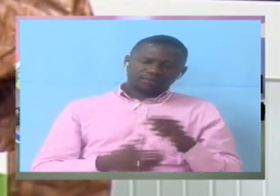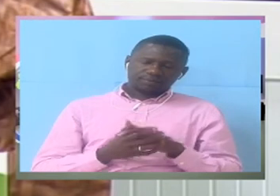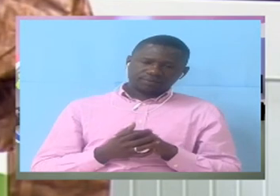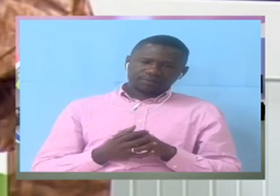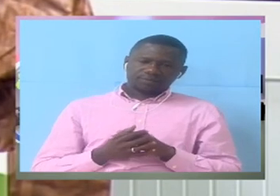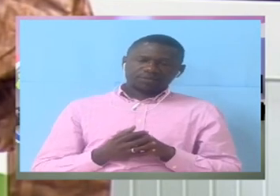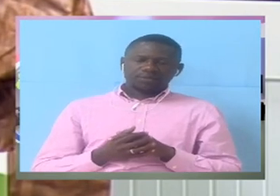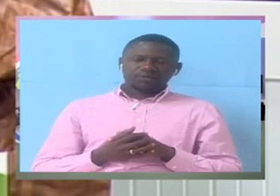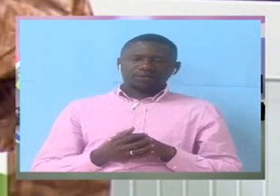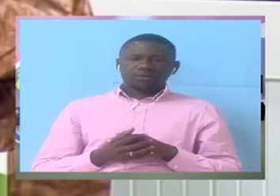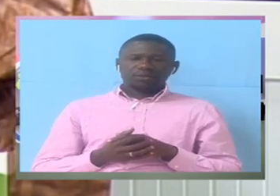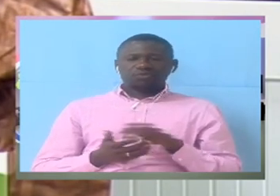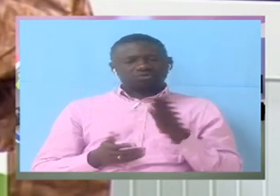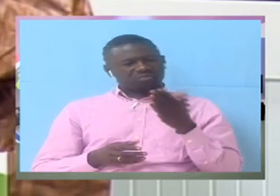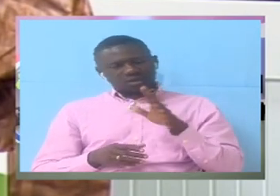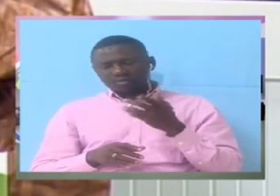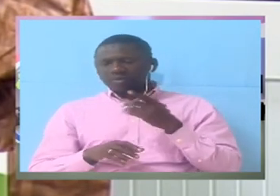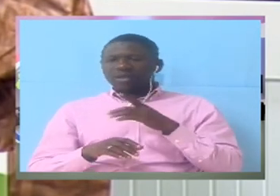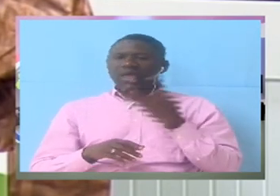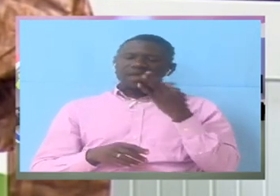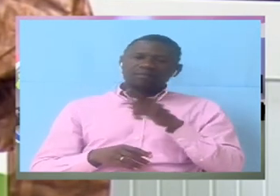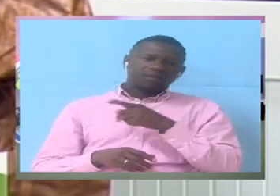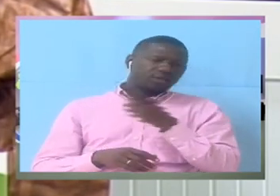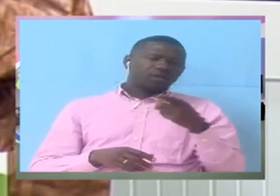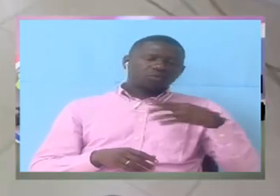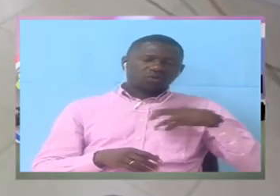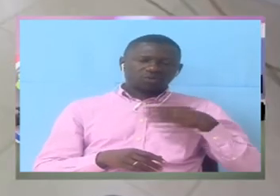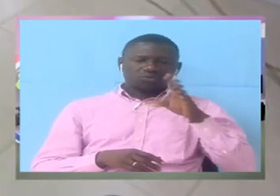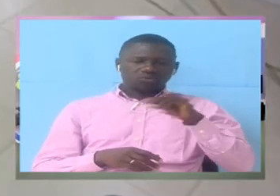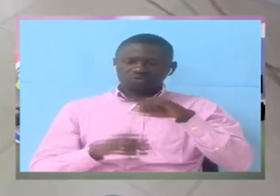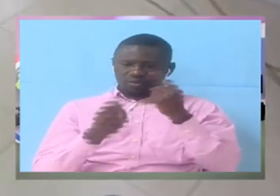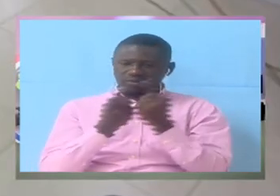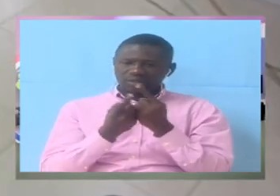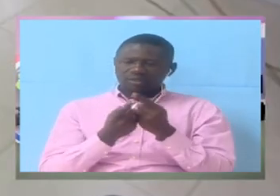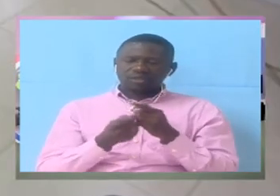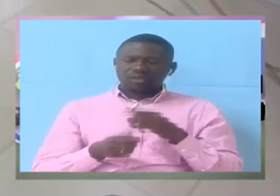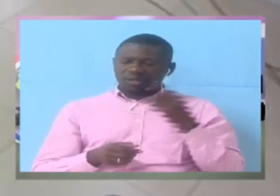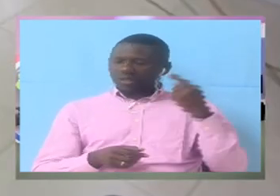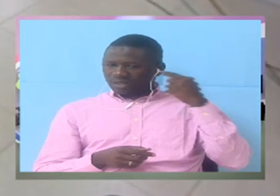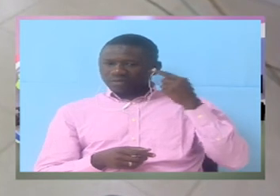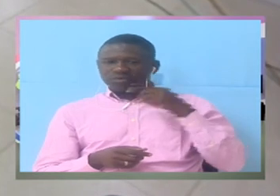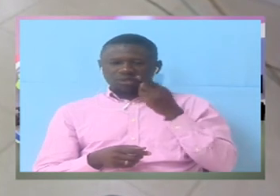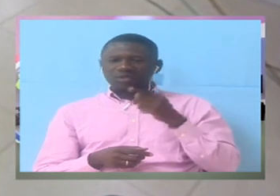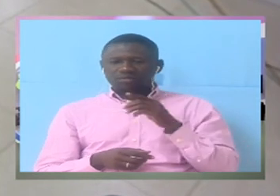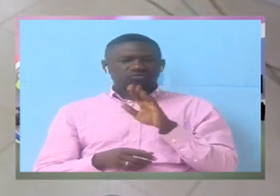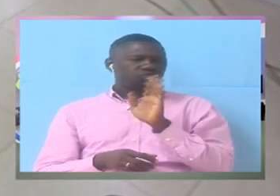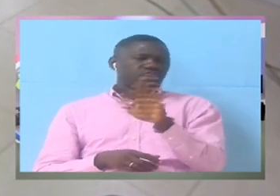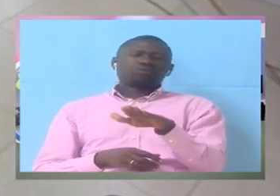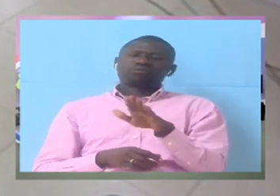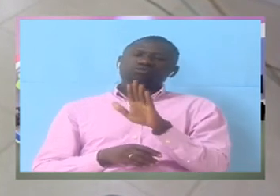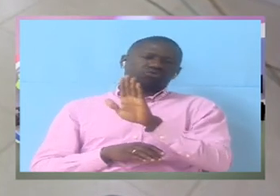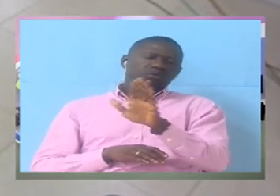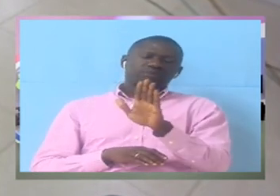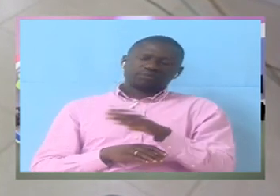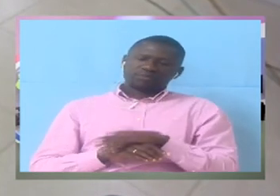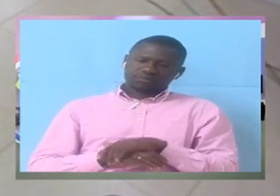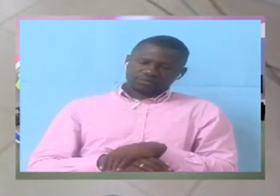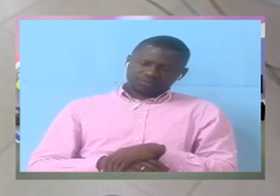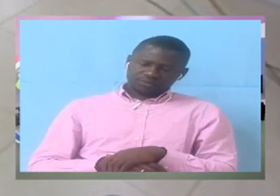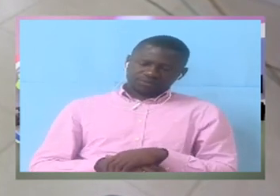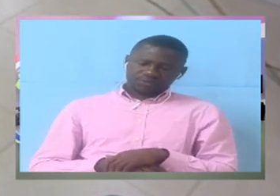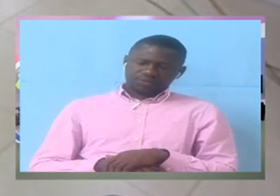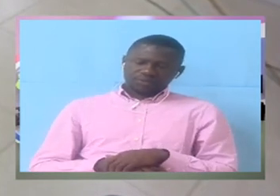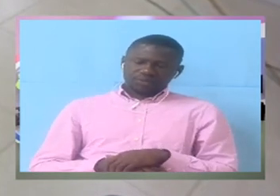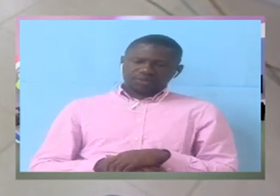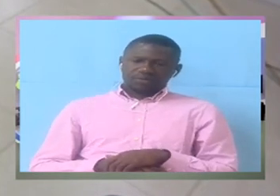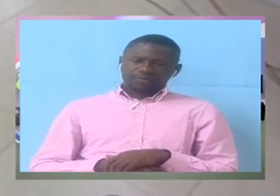fa alabula. Now and then, if they say they want to do something, I used to hear him. Allow the interpreter. Now